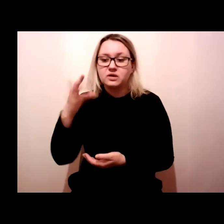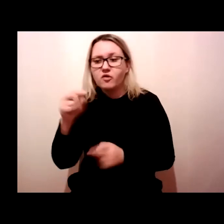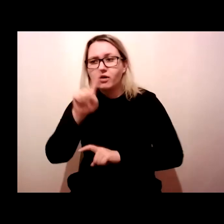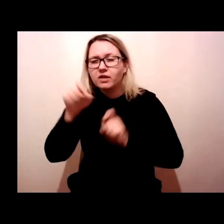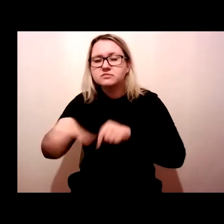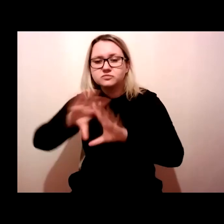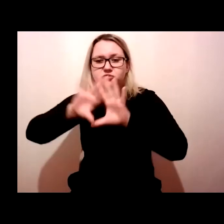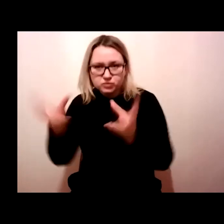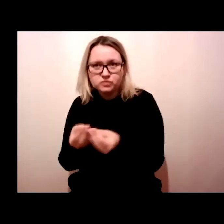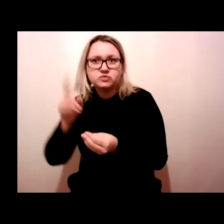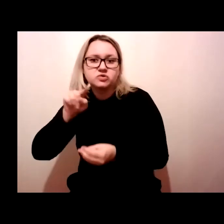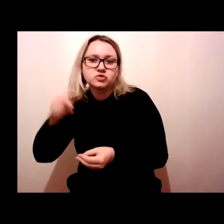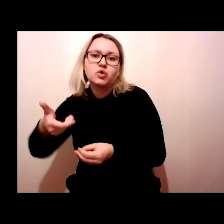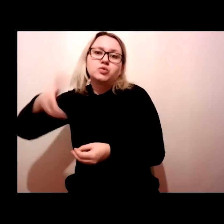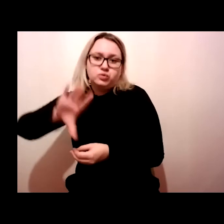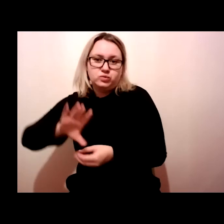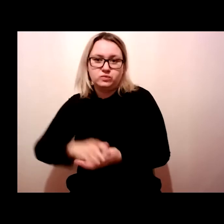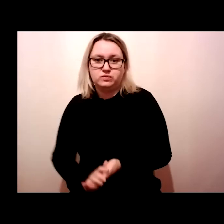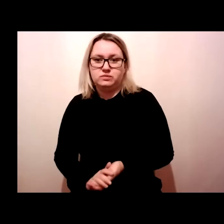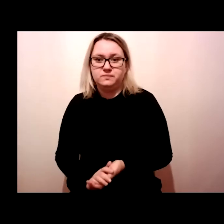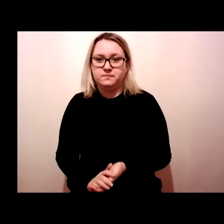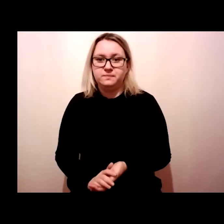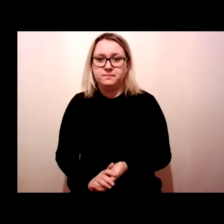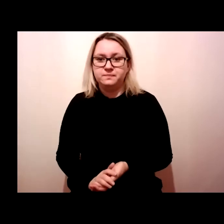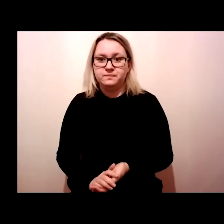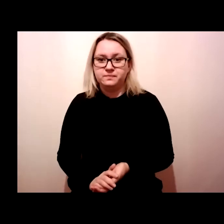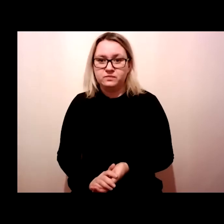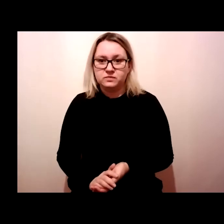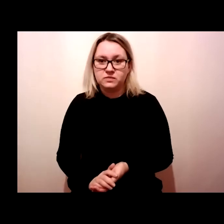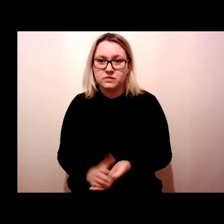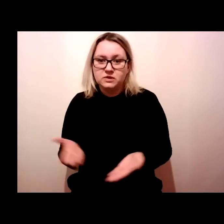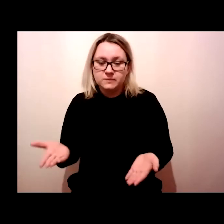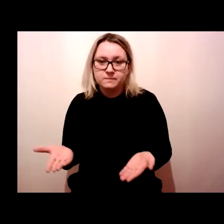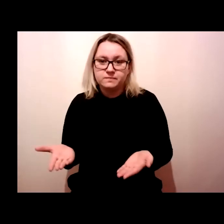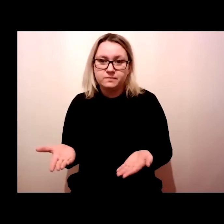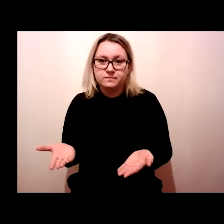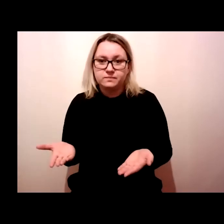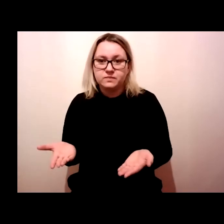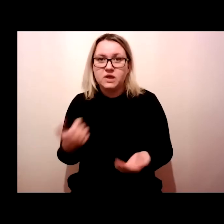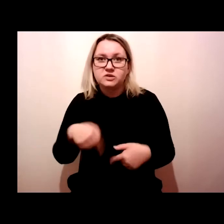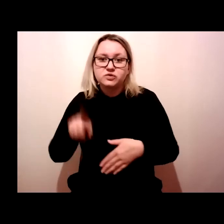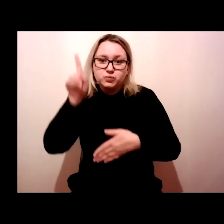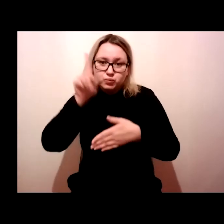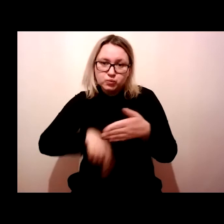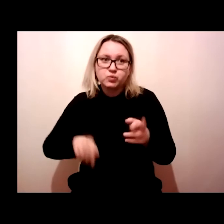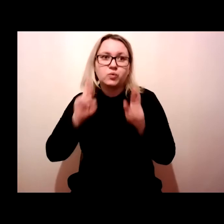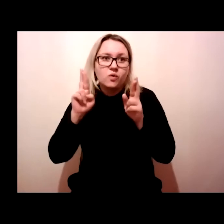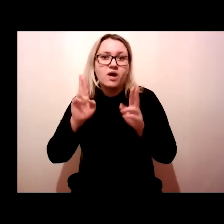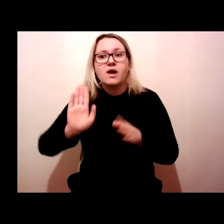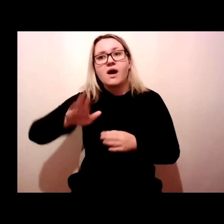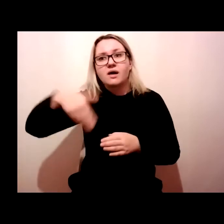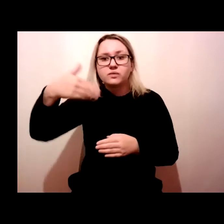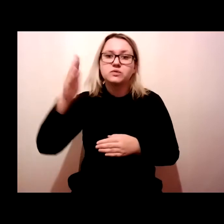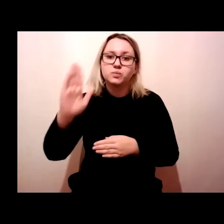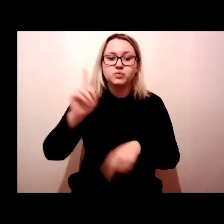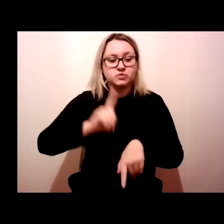to know more on LGBT more ir than tiesiog anyone else. tikėkime, kad kažkada Let's ateis tas hope